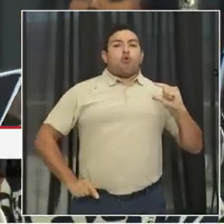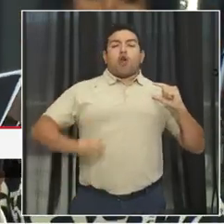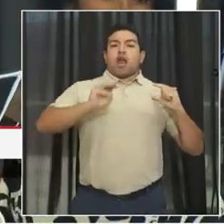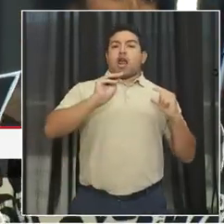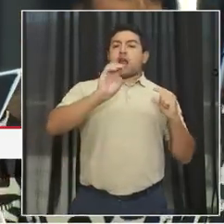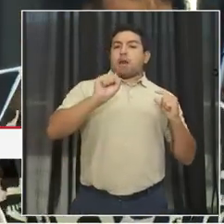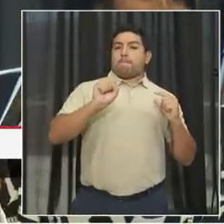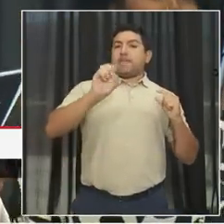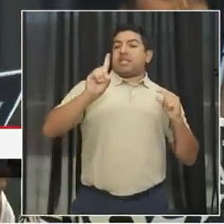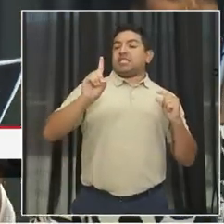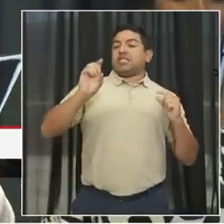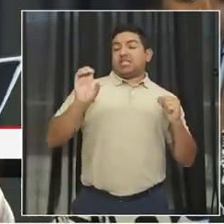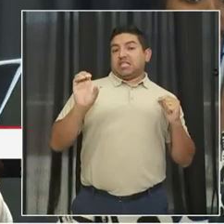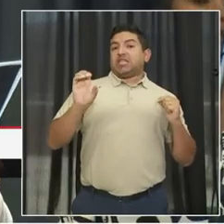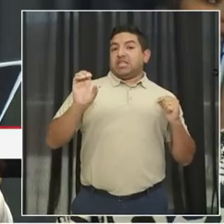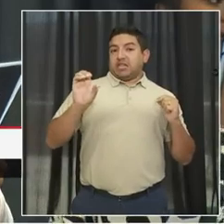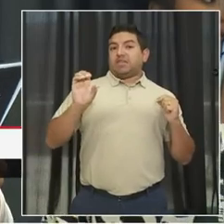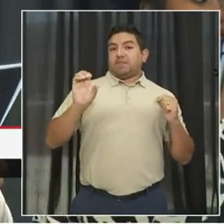Miss Senior DC.